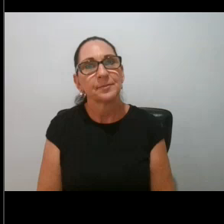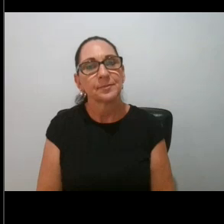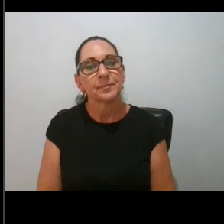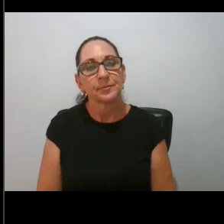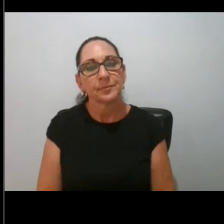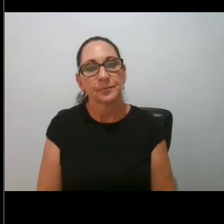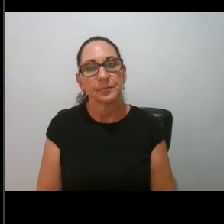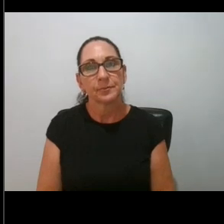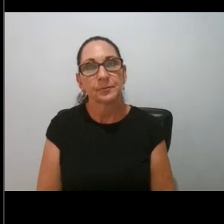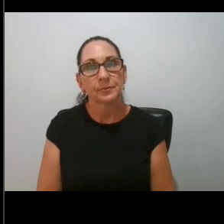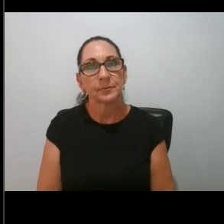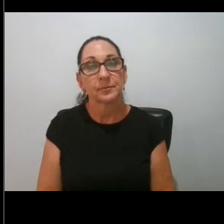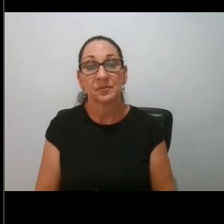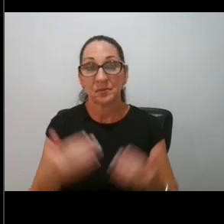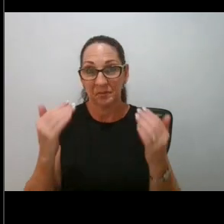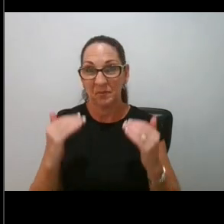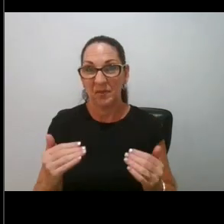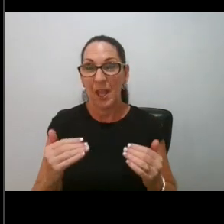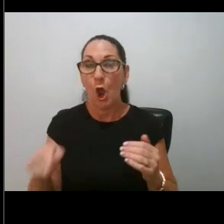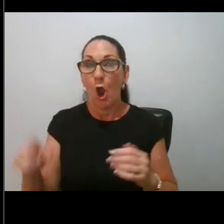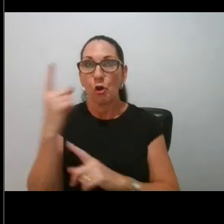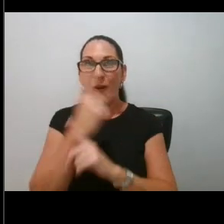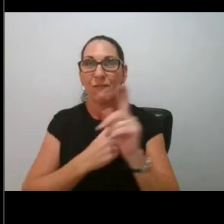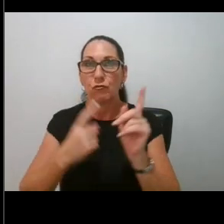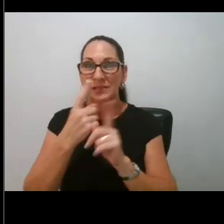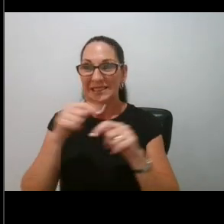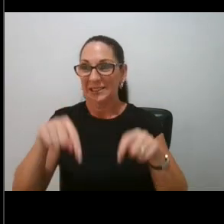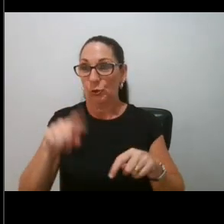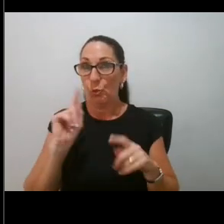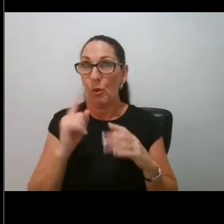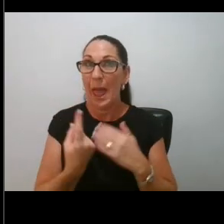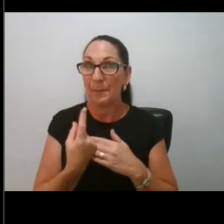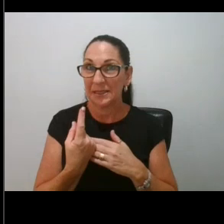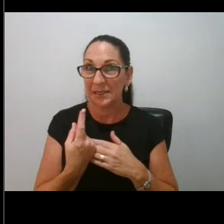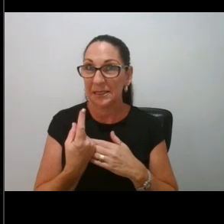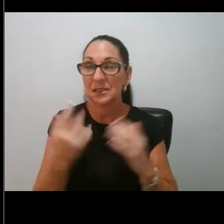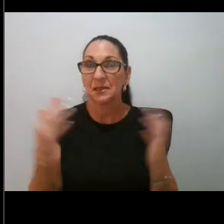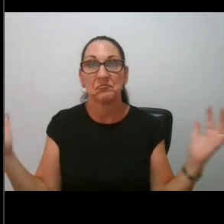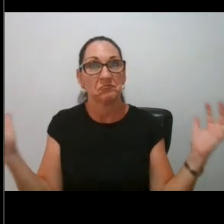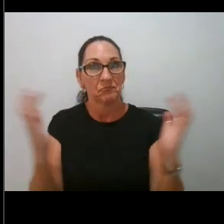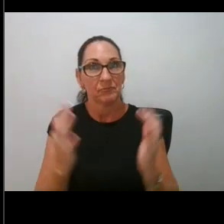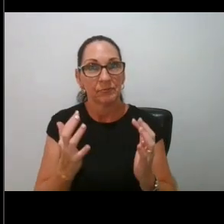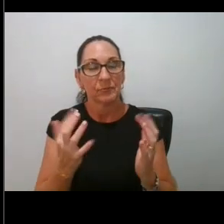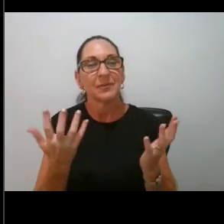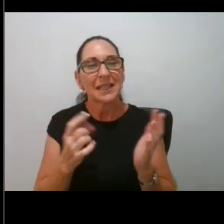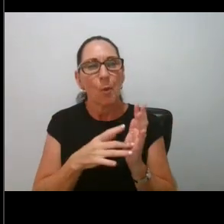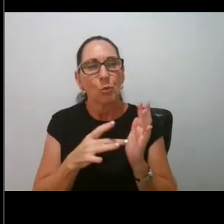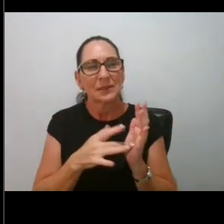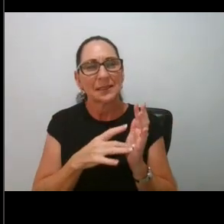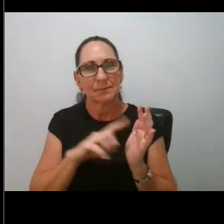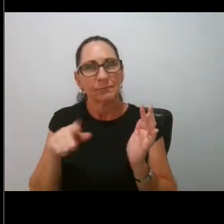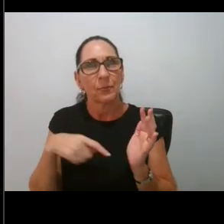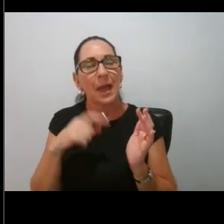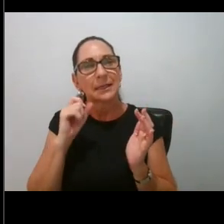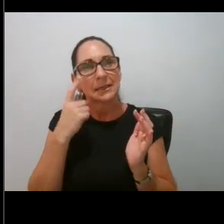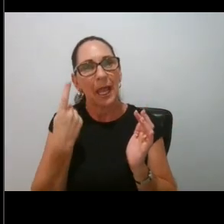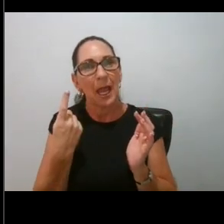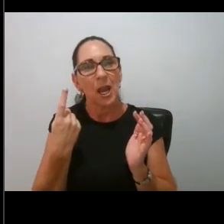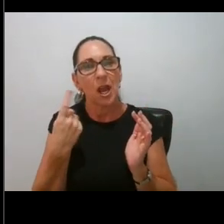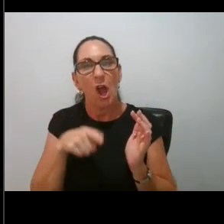So what happens in a conference? It's important to understand that a conference can be a